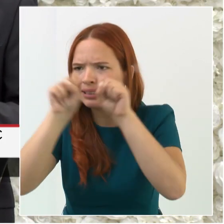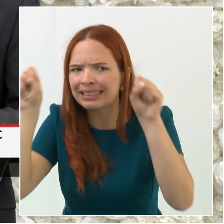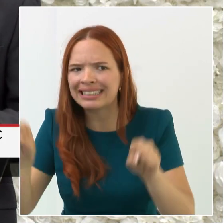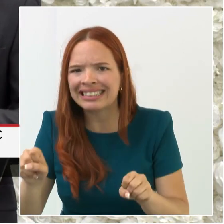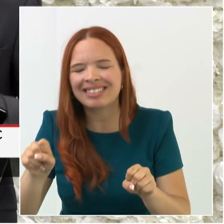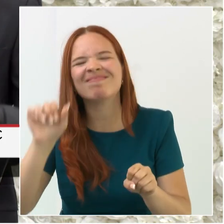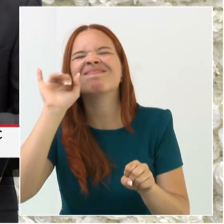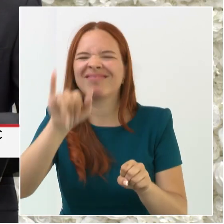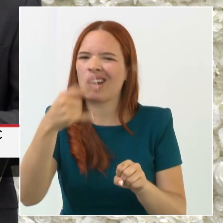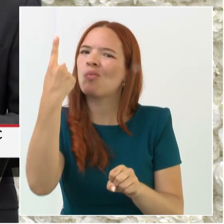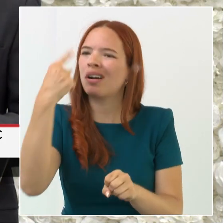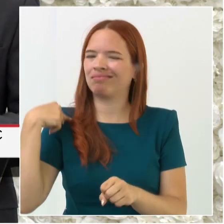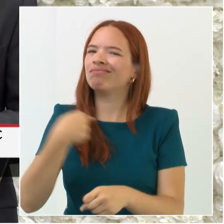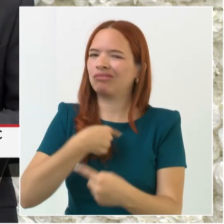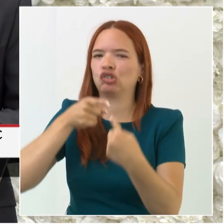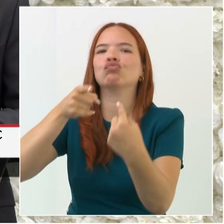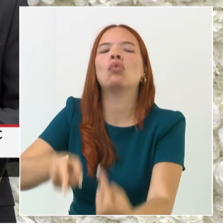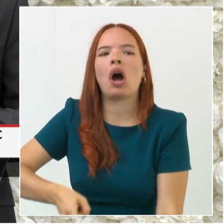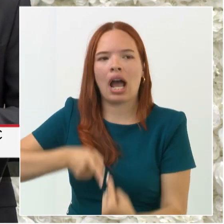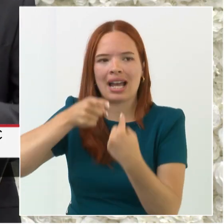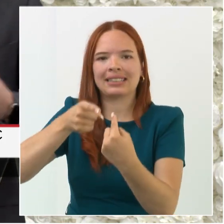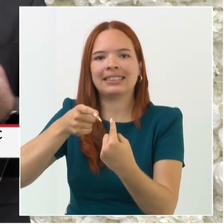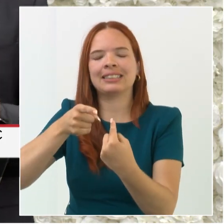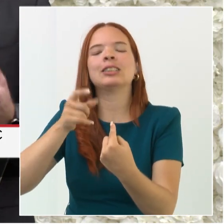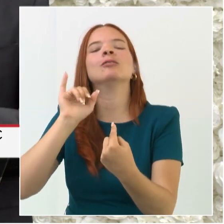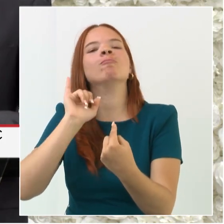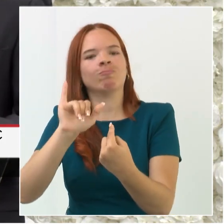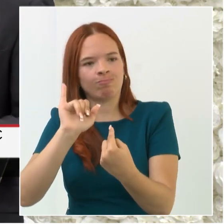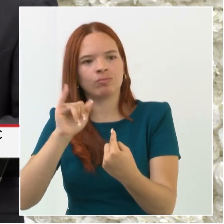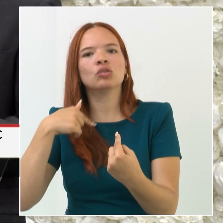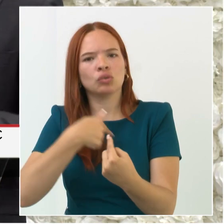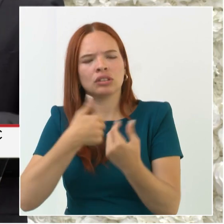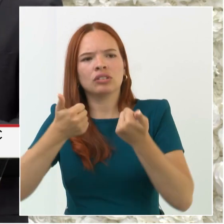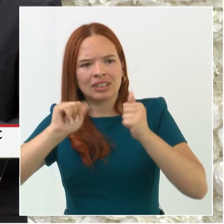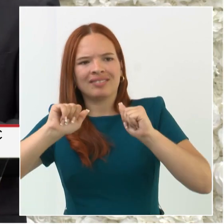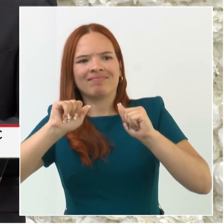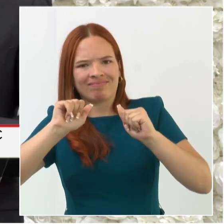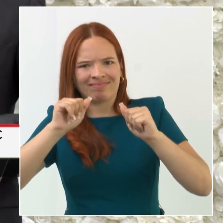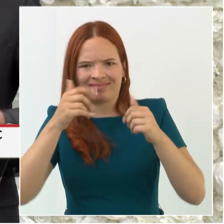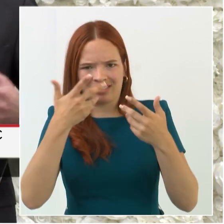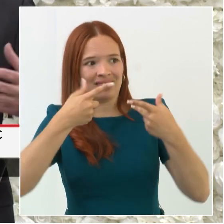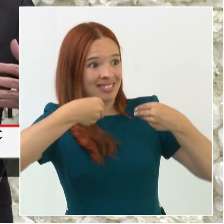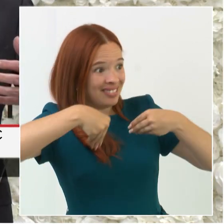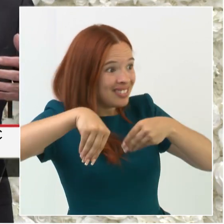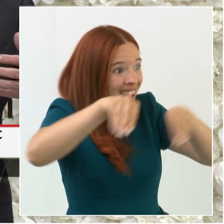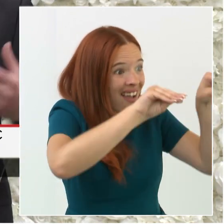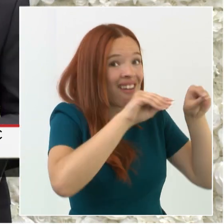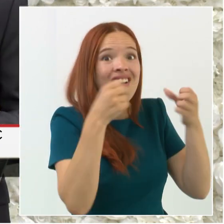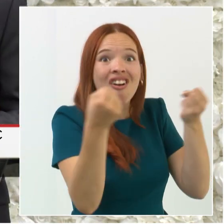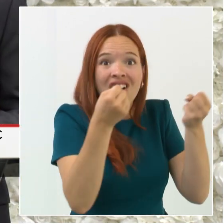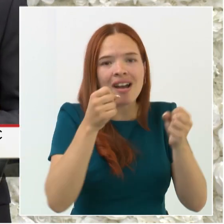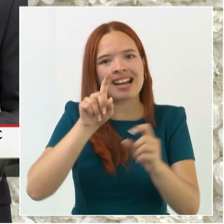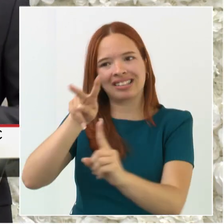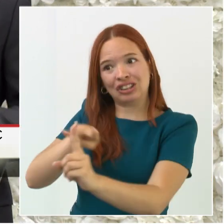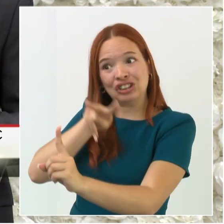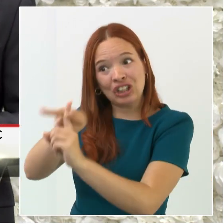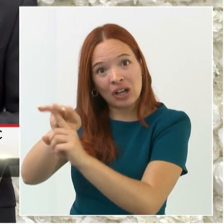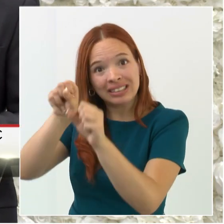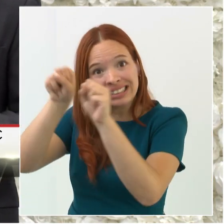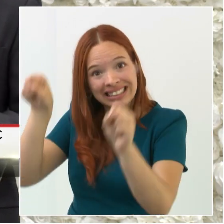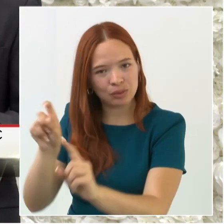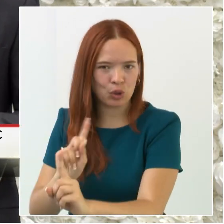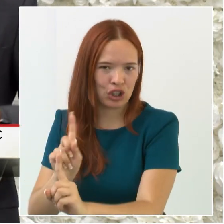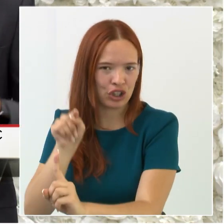be successful with the sale of battery electric vehicles because they struggle with charging. So I'm really proud to be in